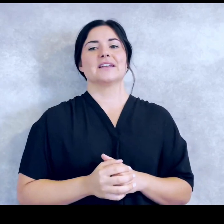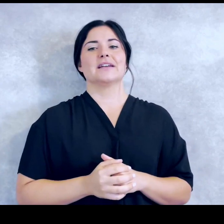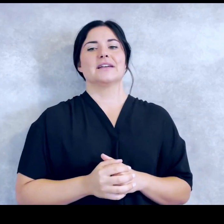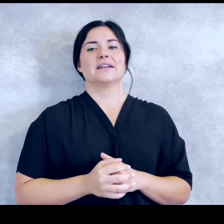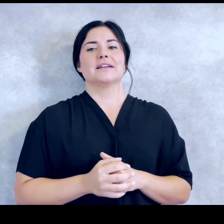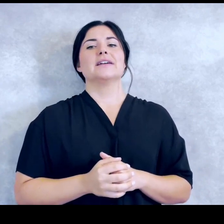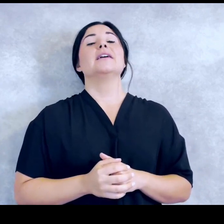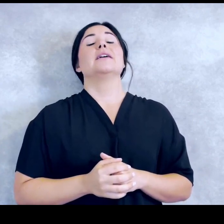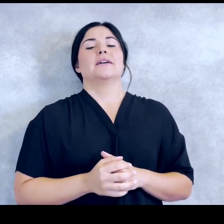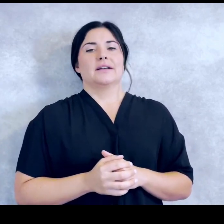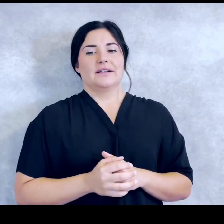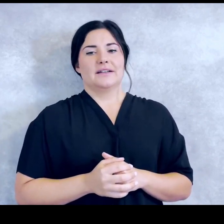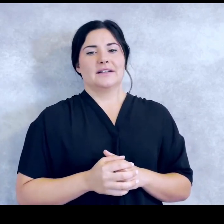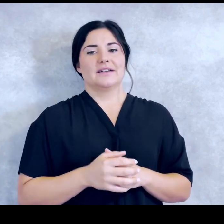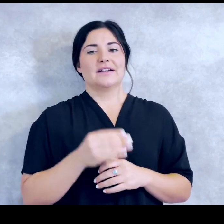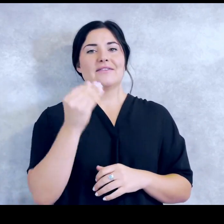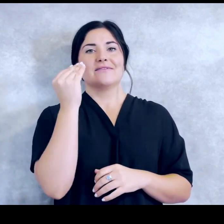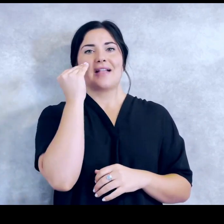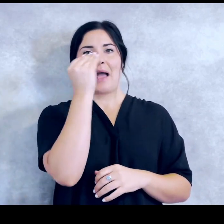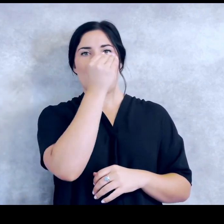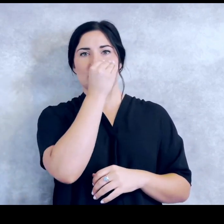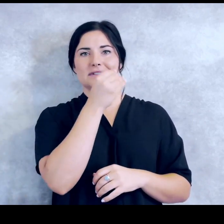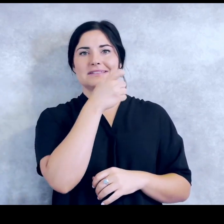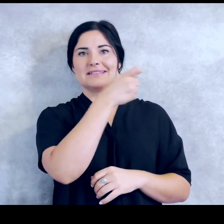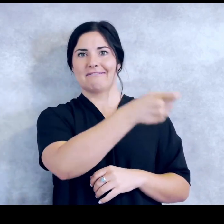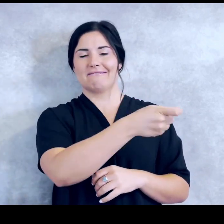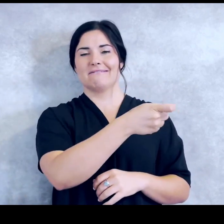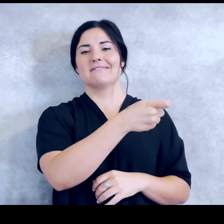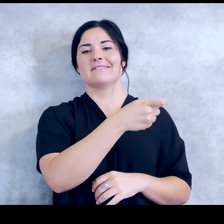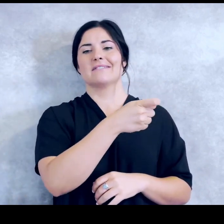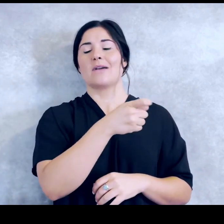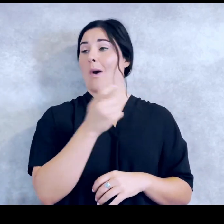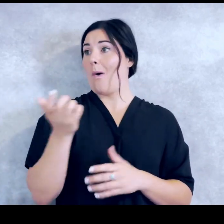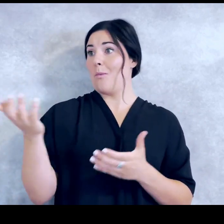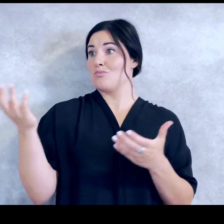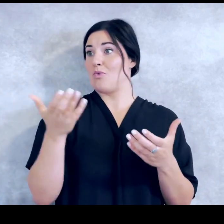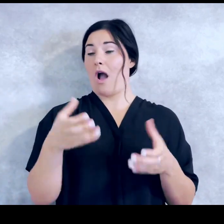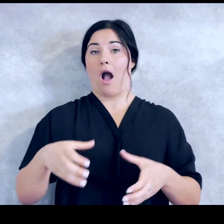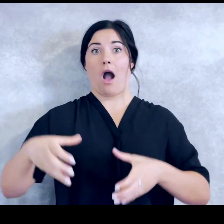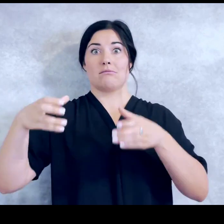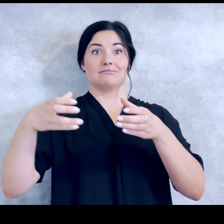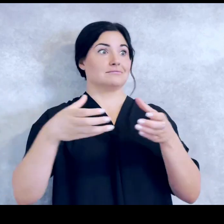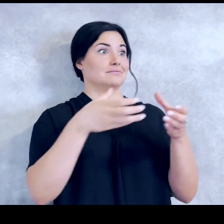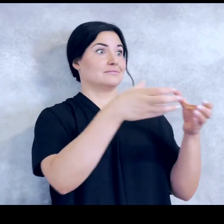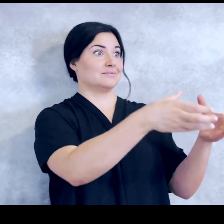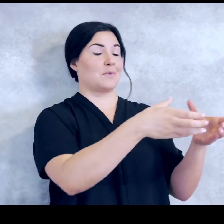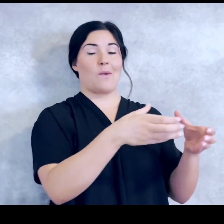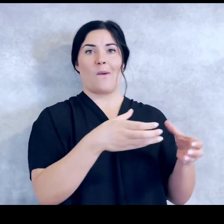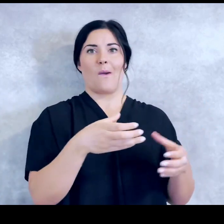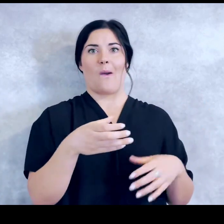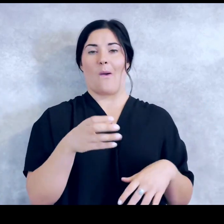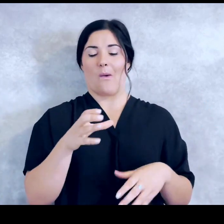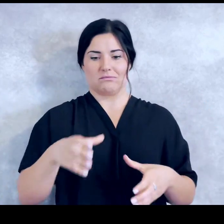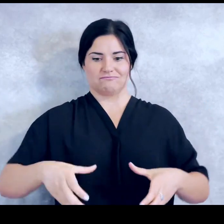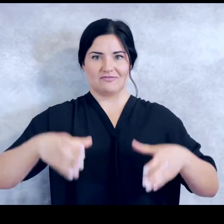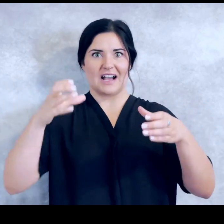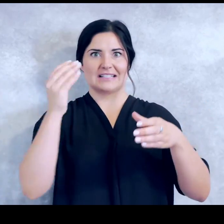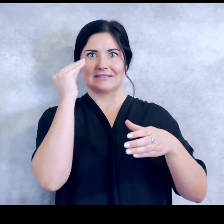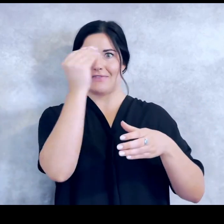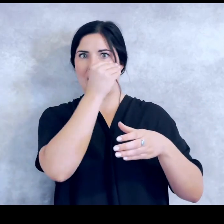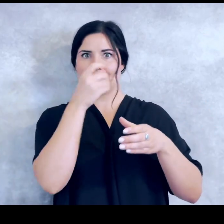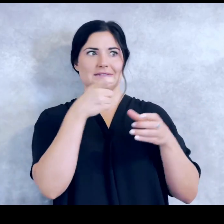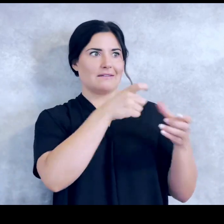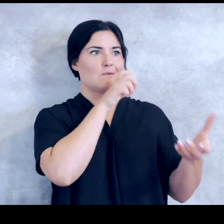Matter of fact, I have something for you if it's out there. There we go. I got some flowers for you. I promised. They brought you the whole vase and everything. Okay,